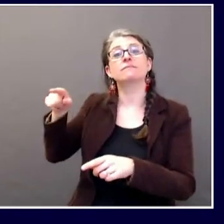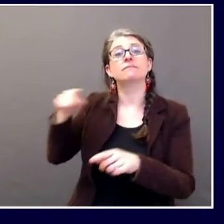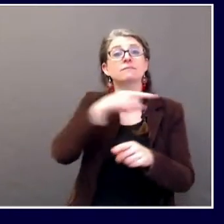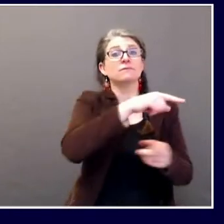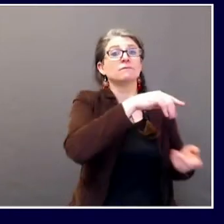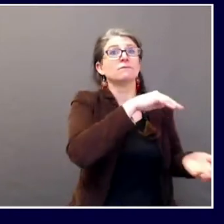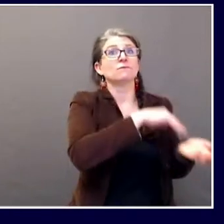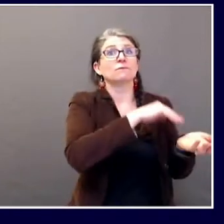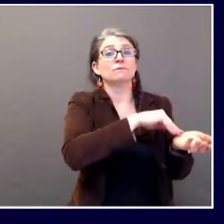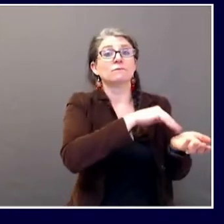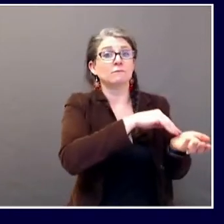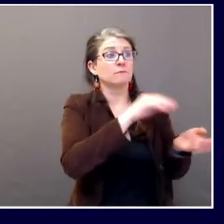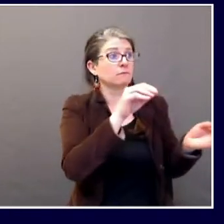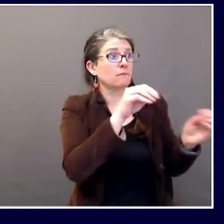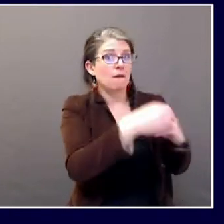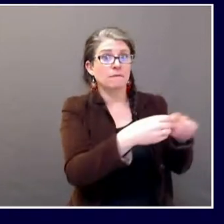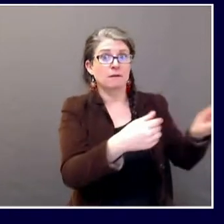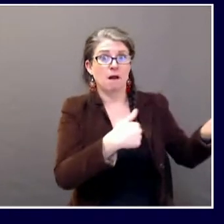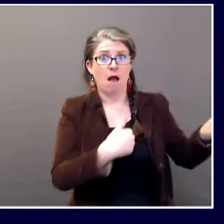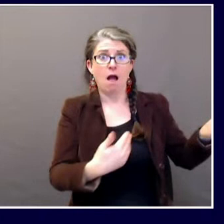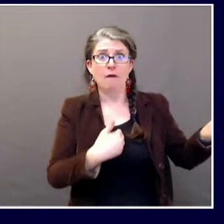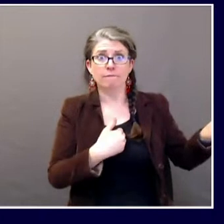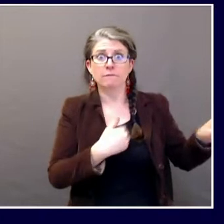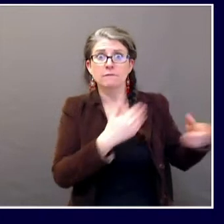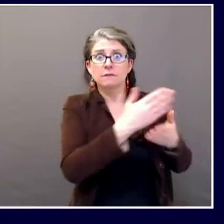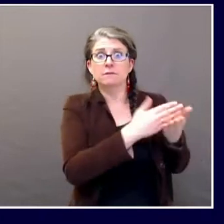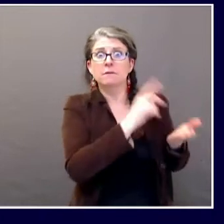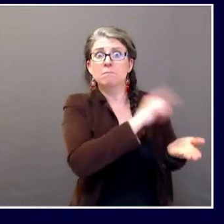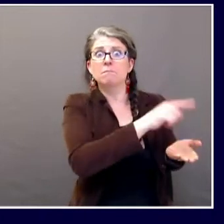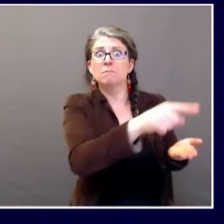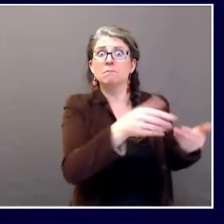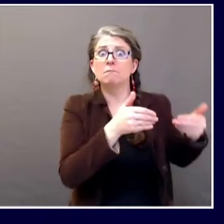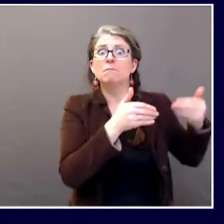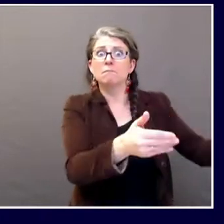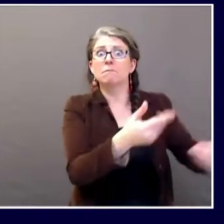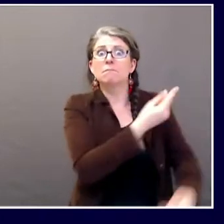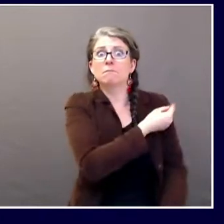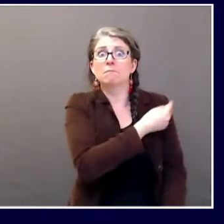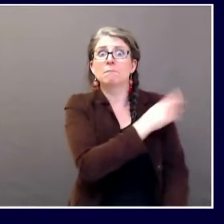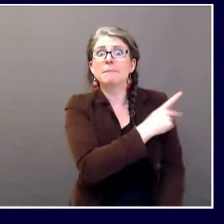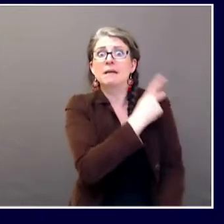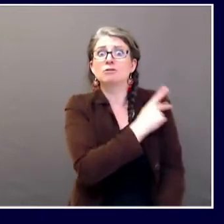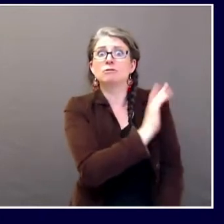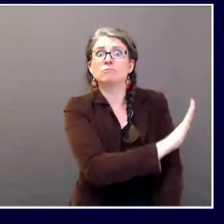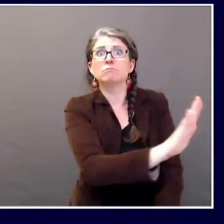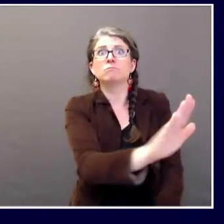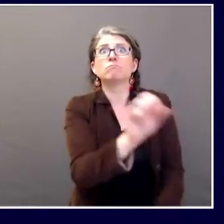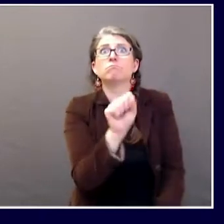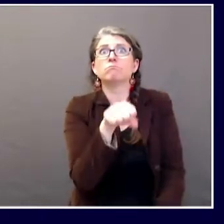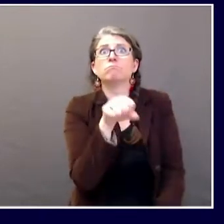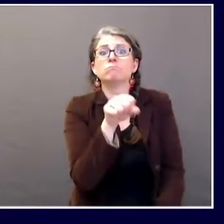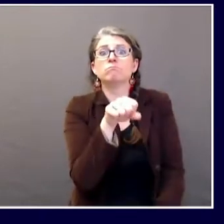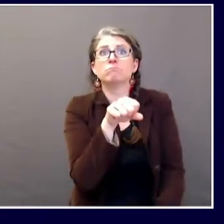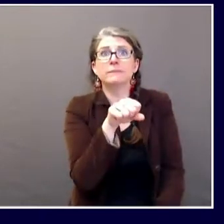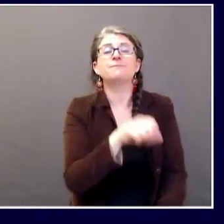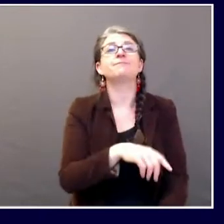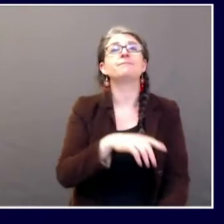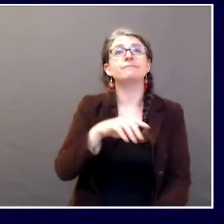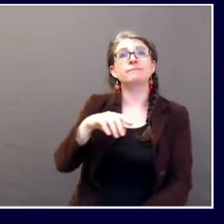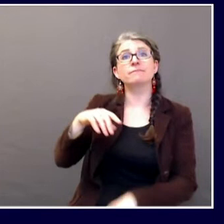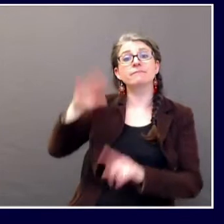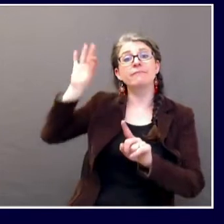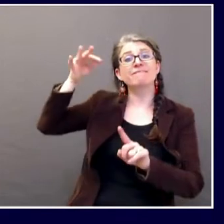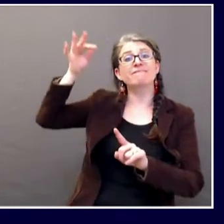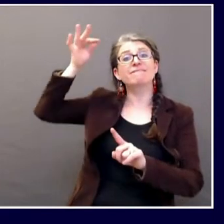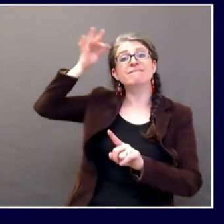thing, we've started allocating doses of COVID-19 vaccine to federally qualified health centers, which occupy a similar